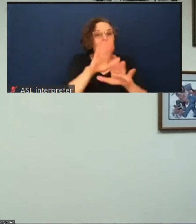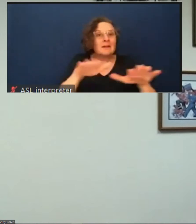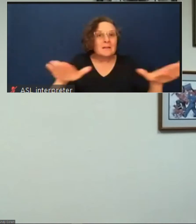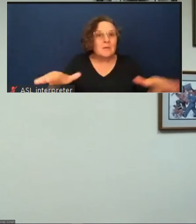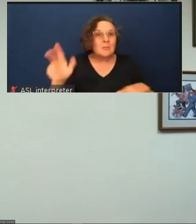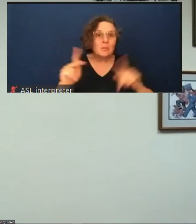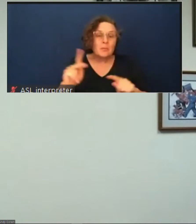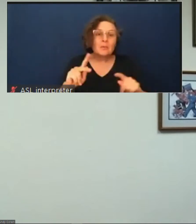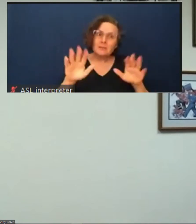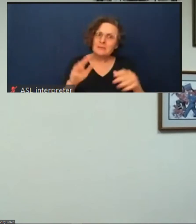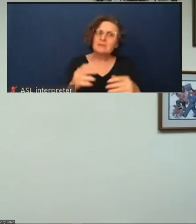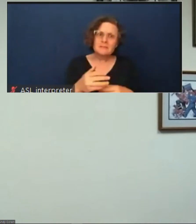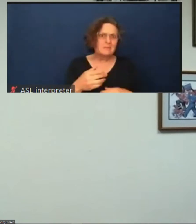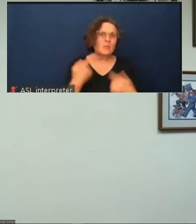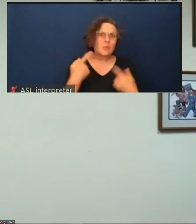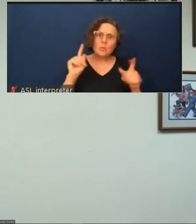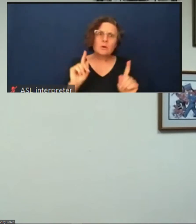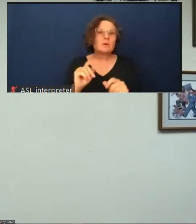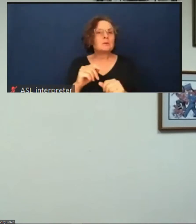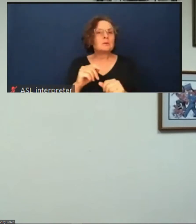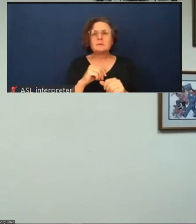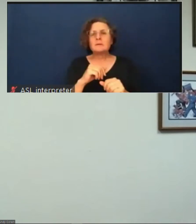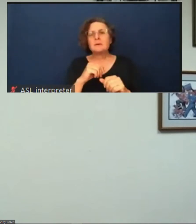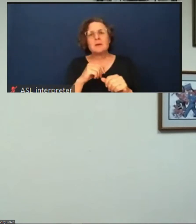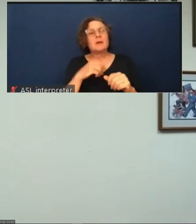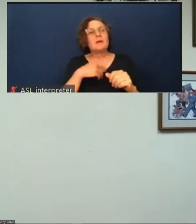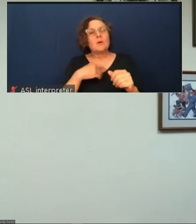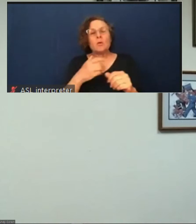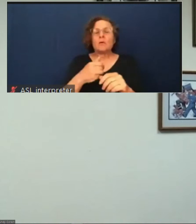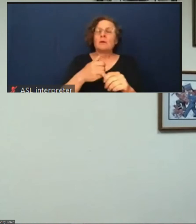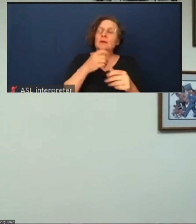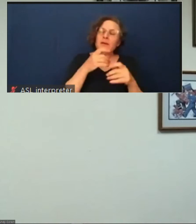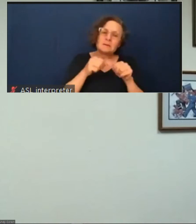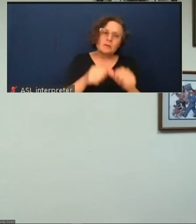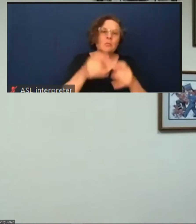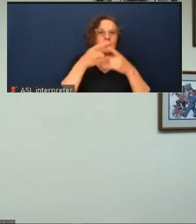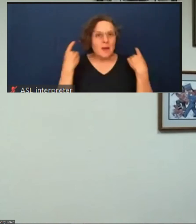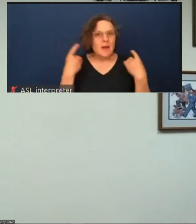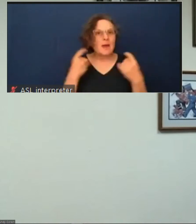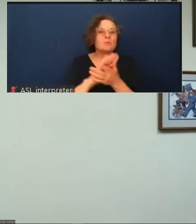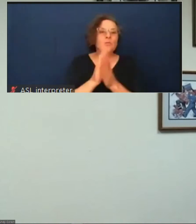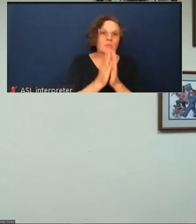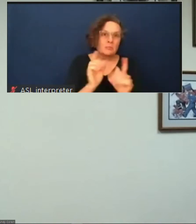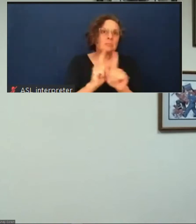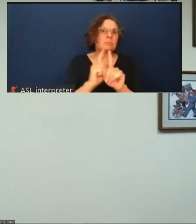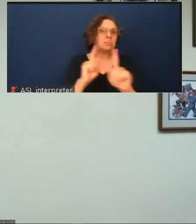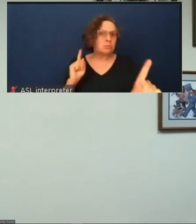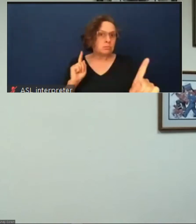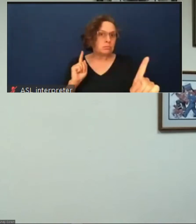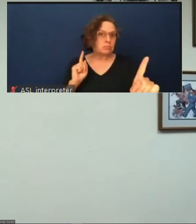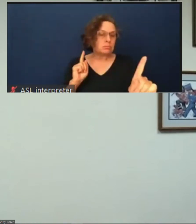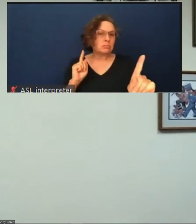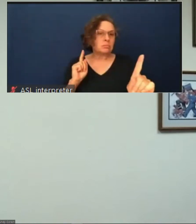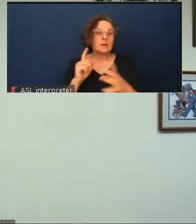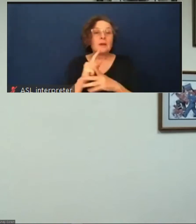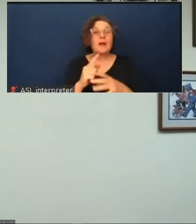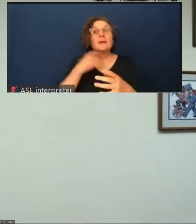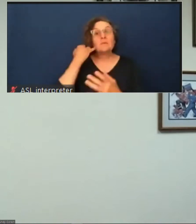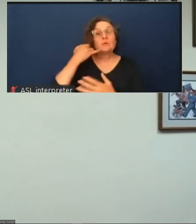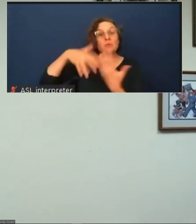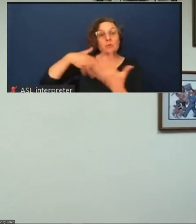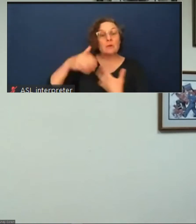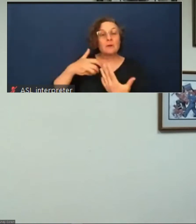to mask, socially distance, avoid large gatherings, continue your hand washing, keep things outside if possible, or if